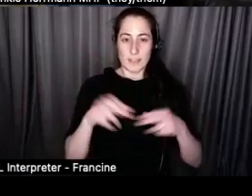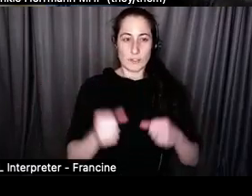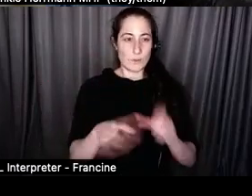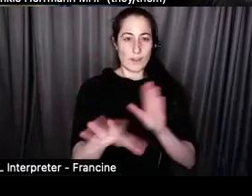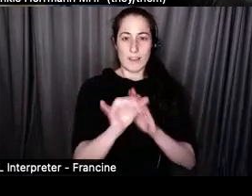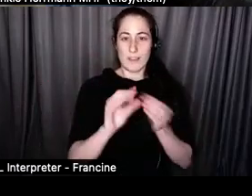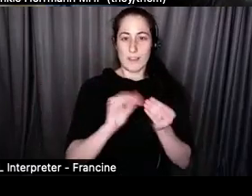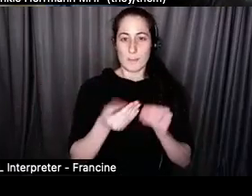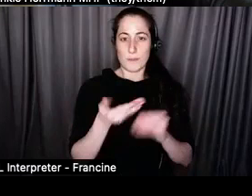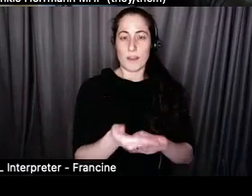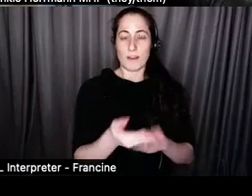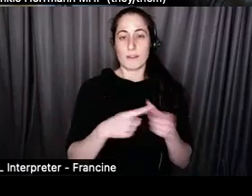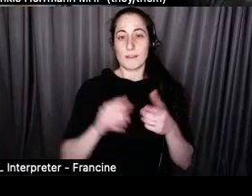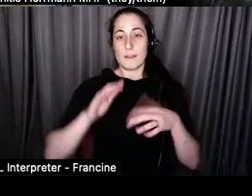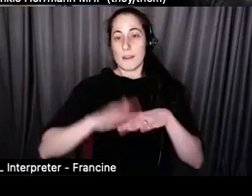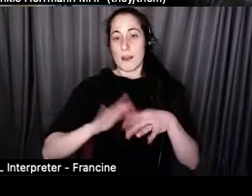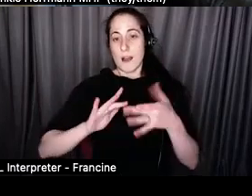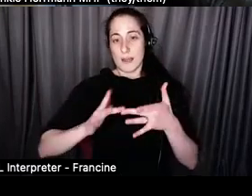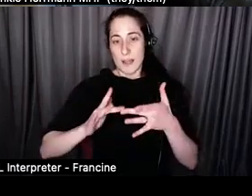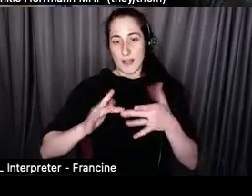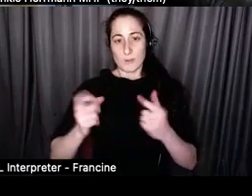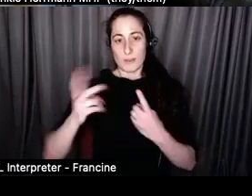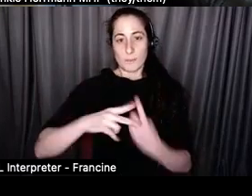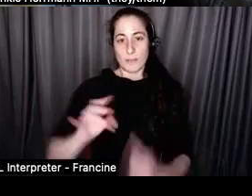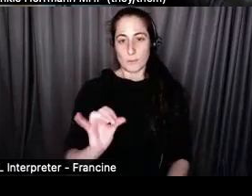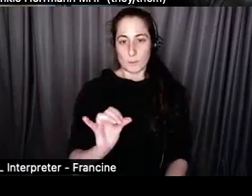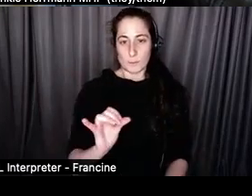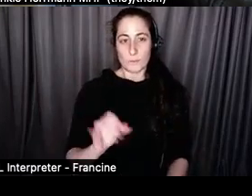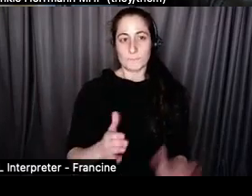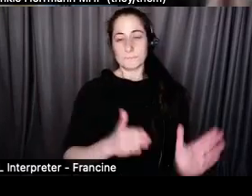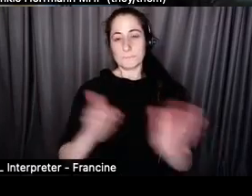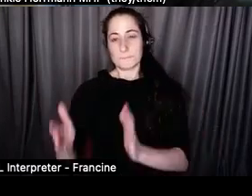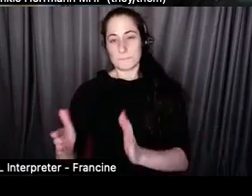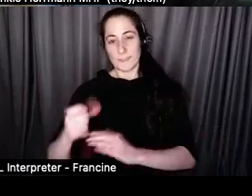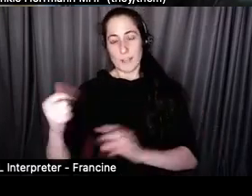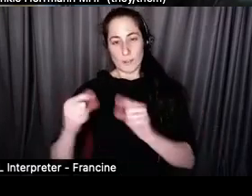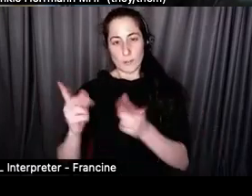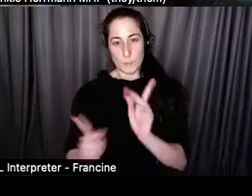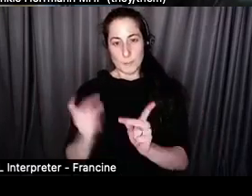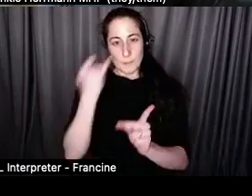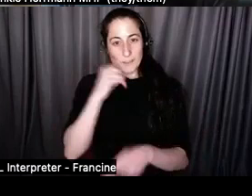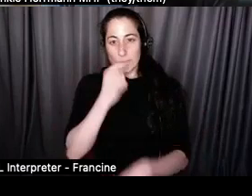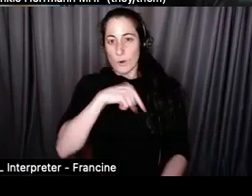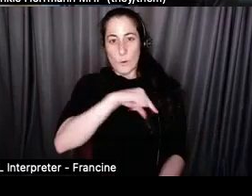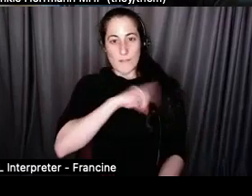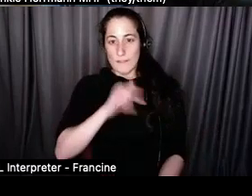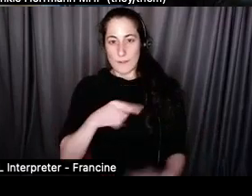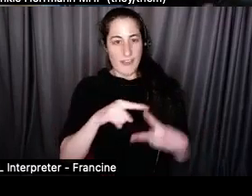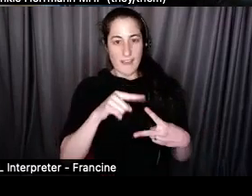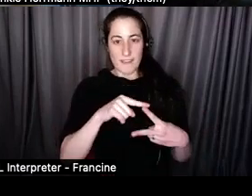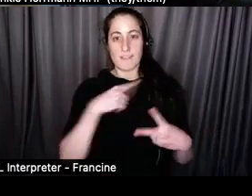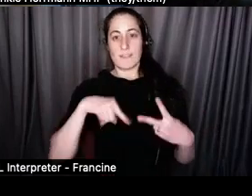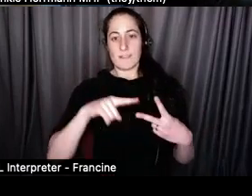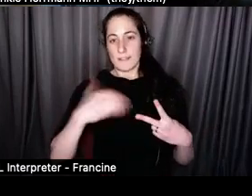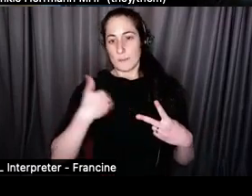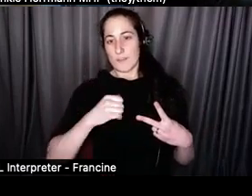online. The other group of folks are people who, if you don't qualify for that first type that I mentioned, which is also